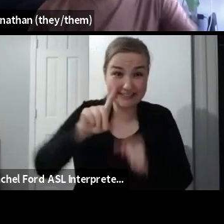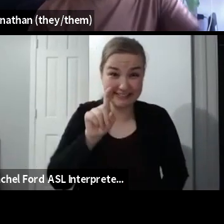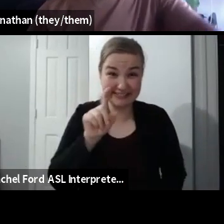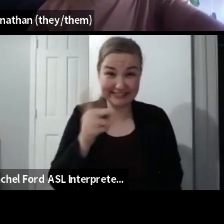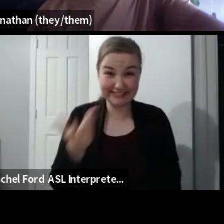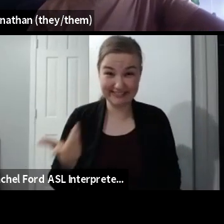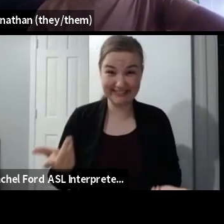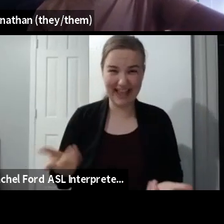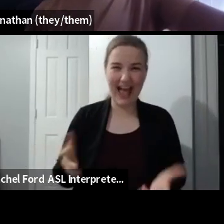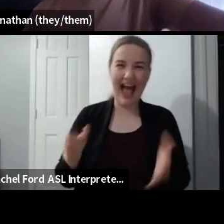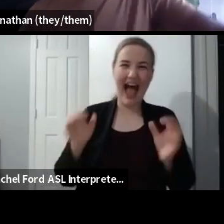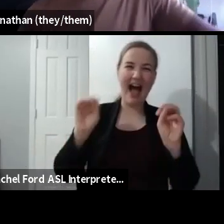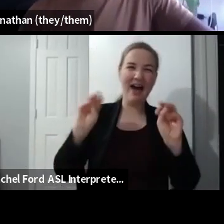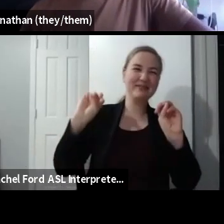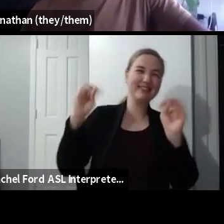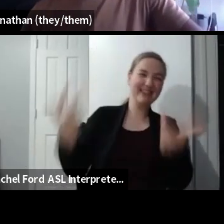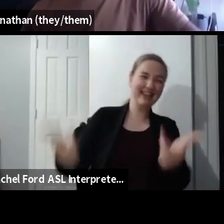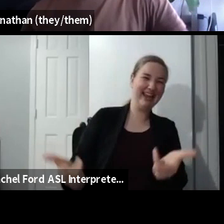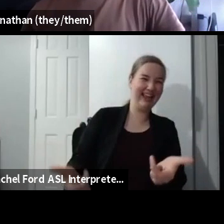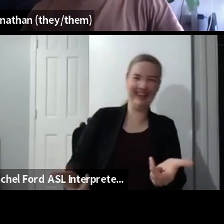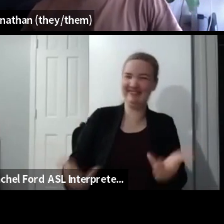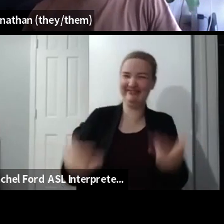Oh my gosh. We're already there.